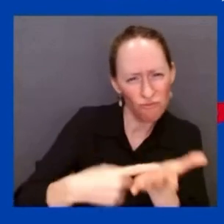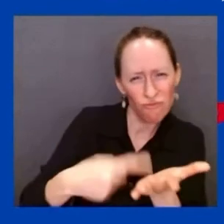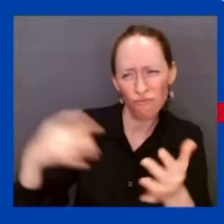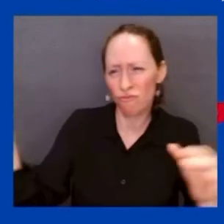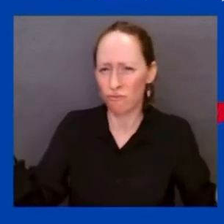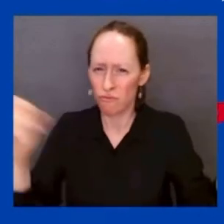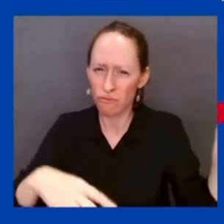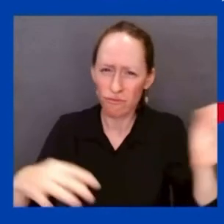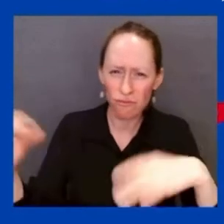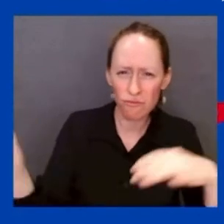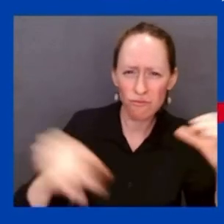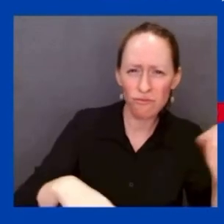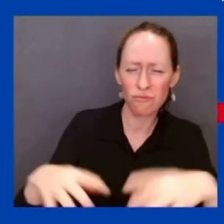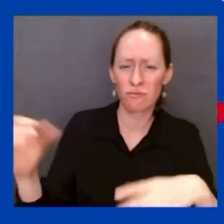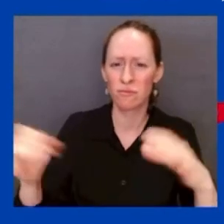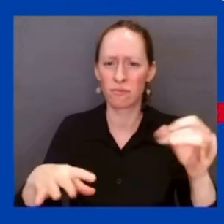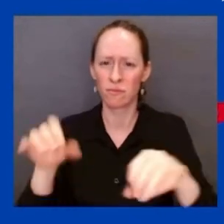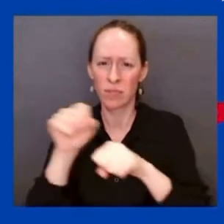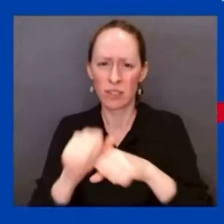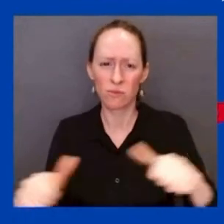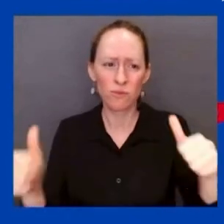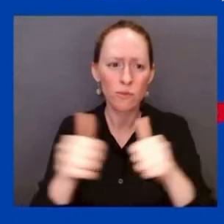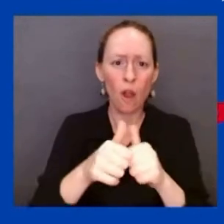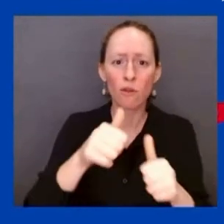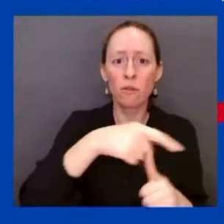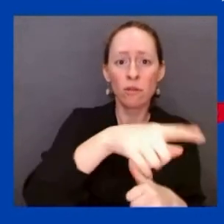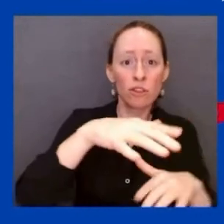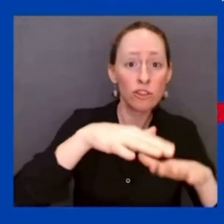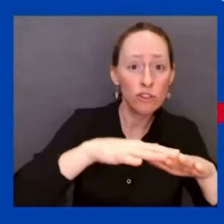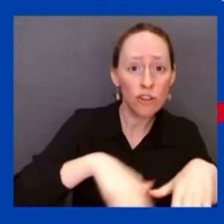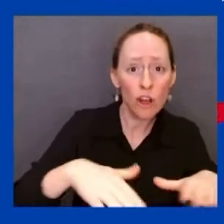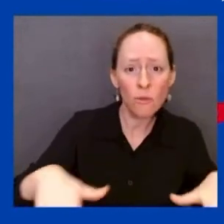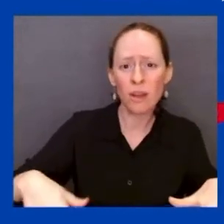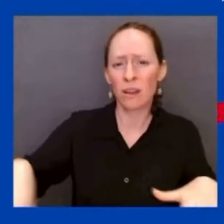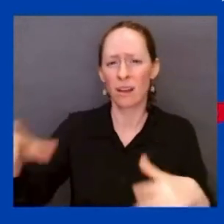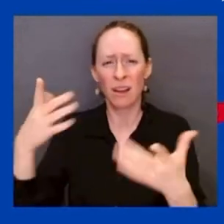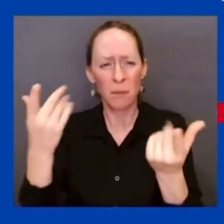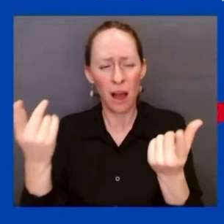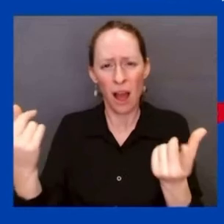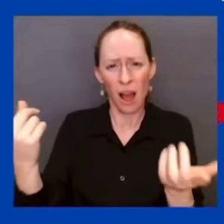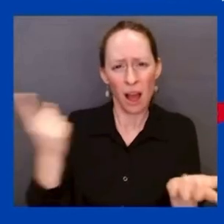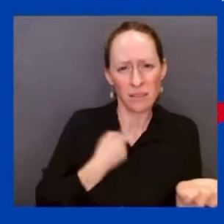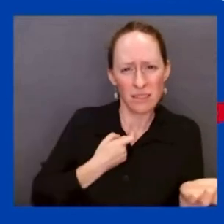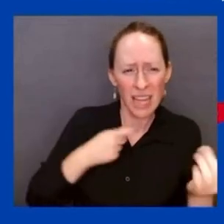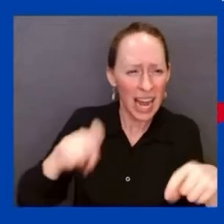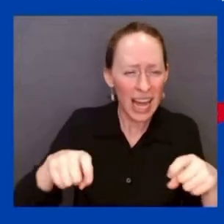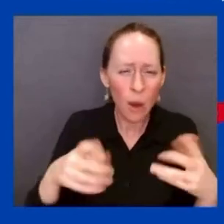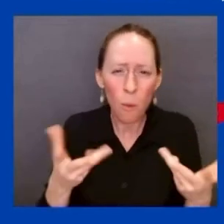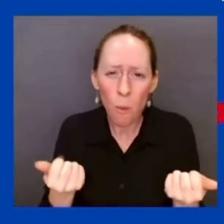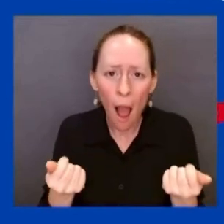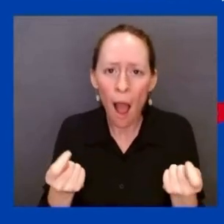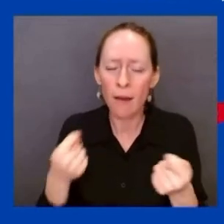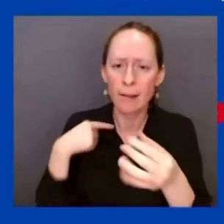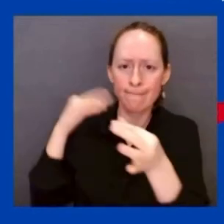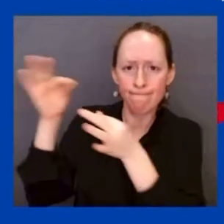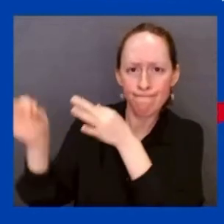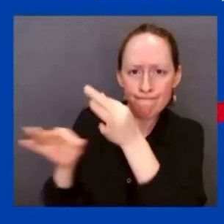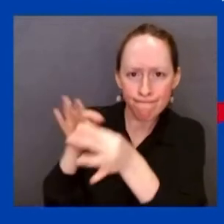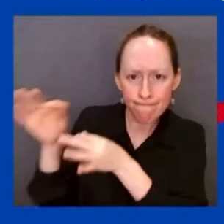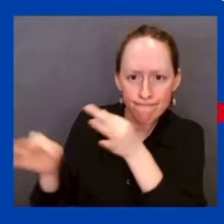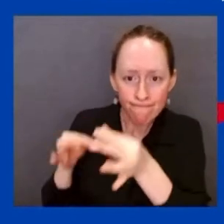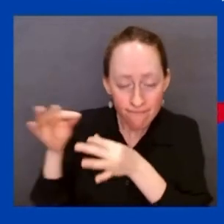they acted to fill those gaps. Make no mistake, the actions of